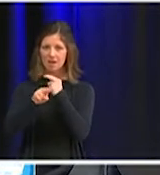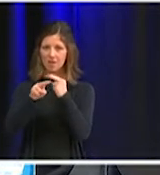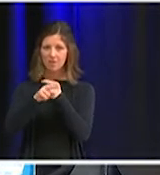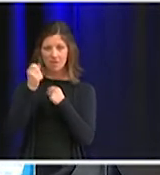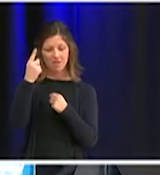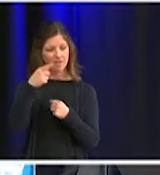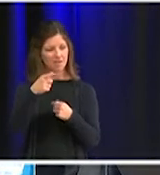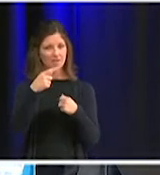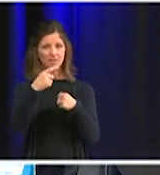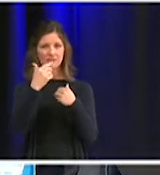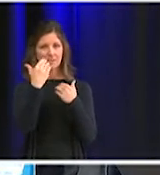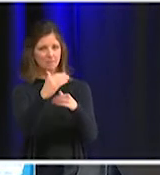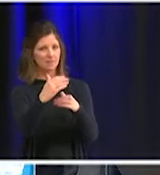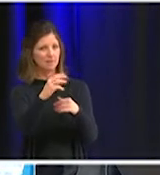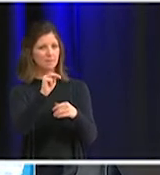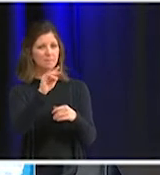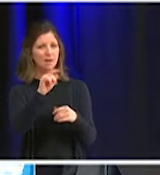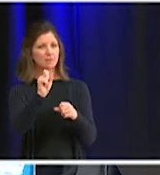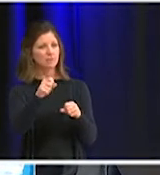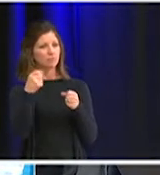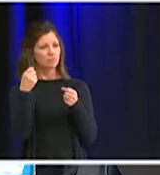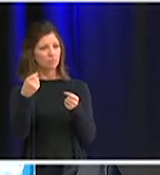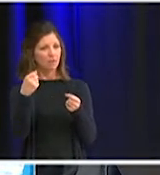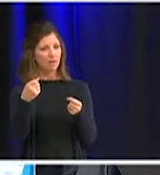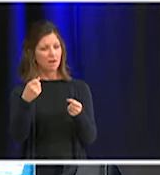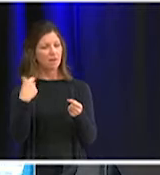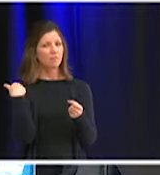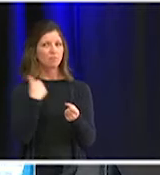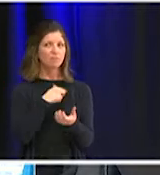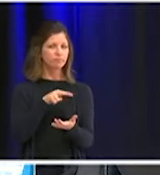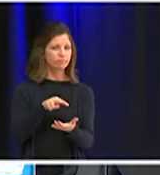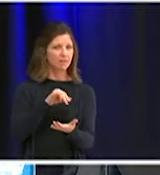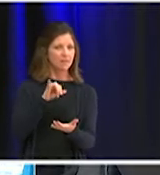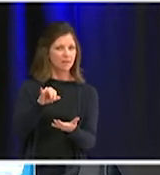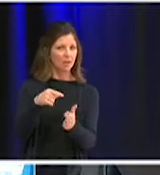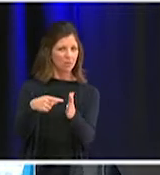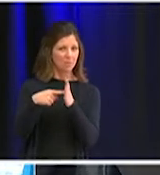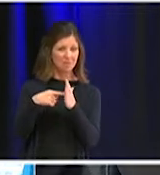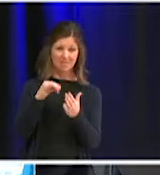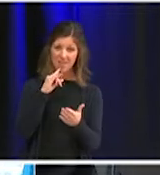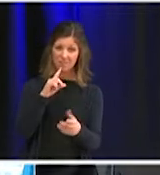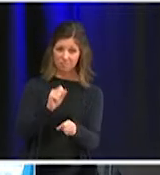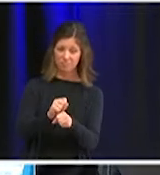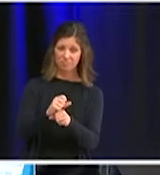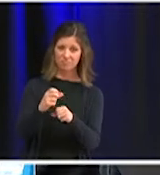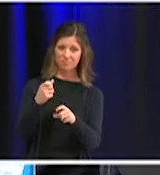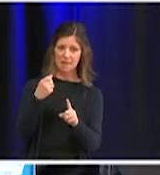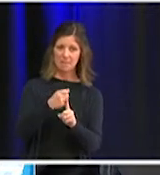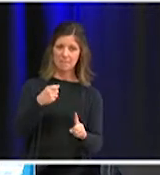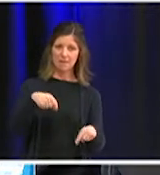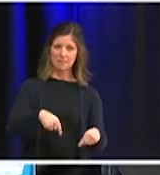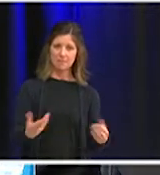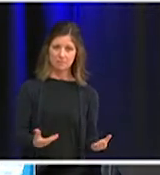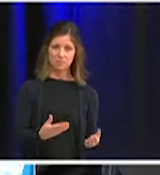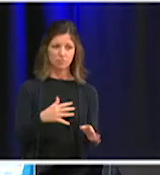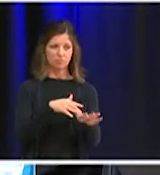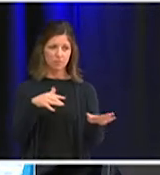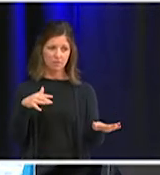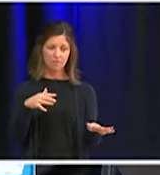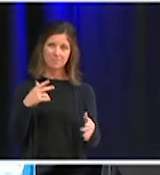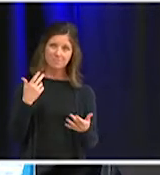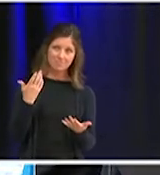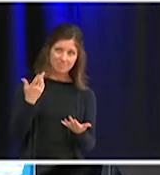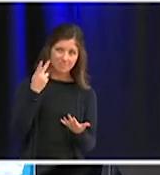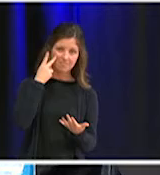certain amount of time. And so we're now looking at that requirement because it's impacting our quality of life, but seeing what the federal government can do to help us